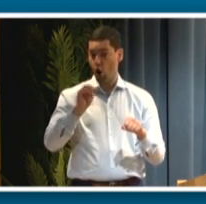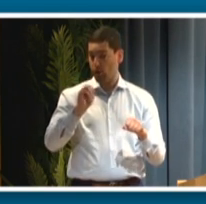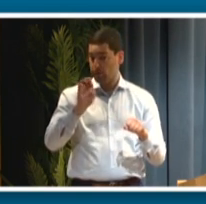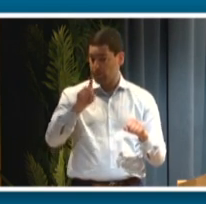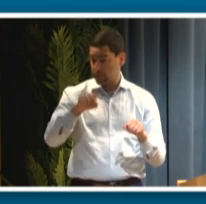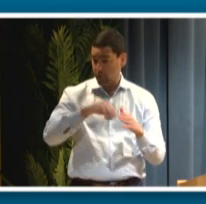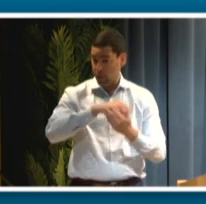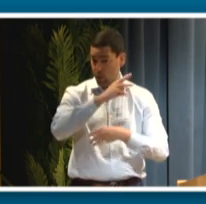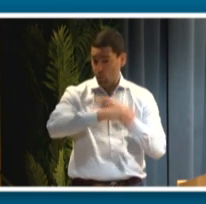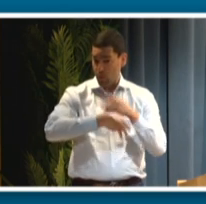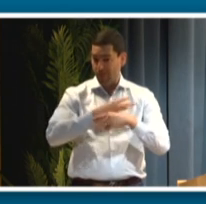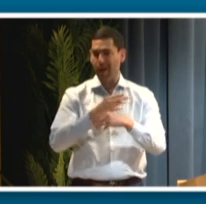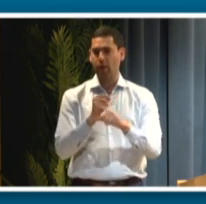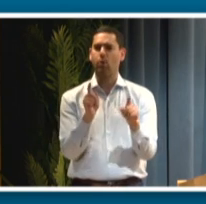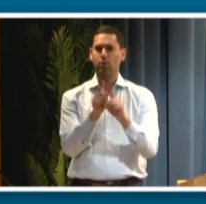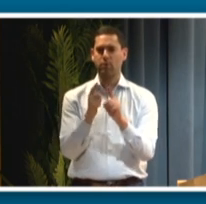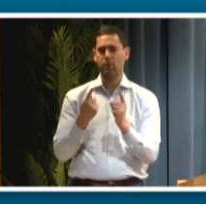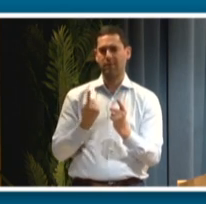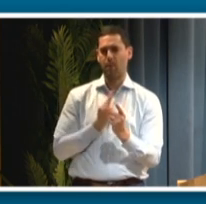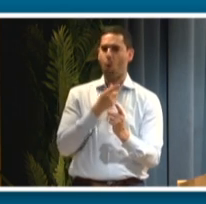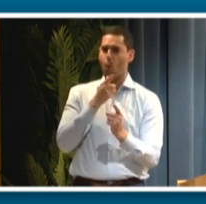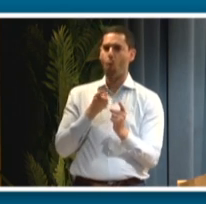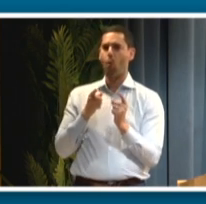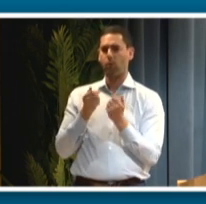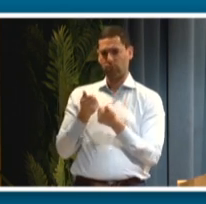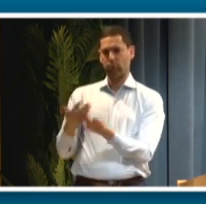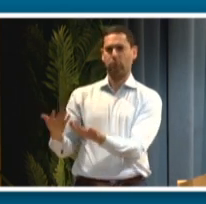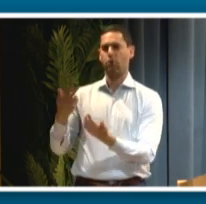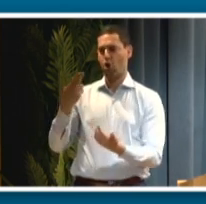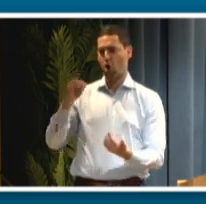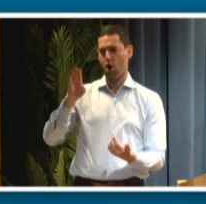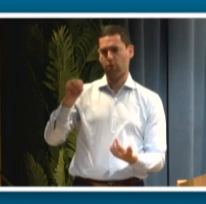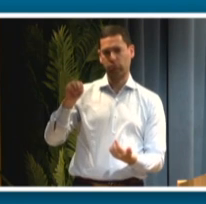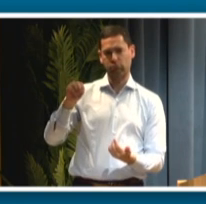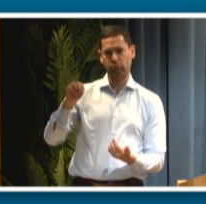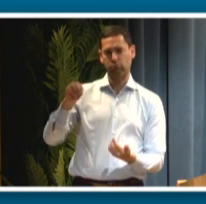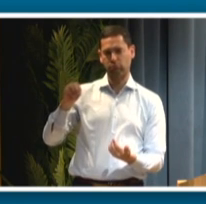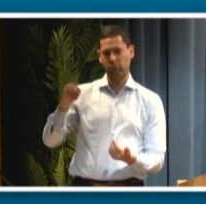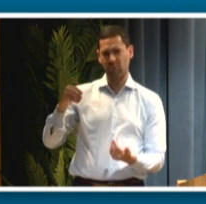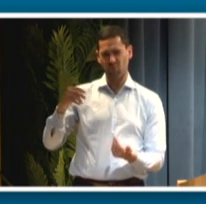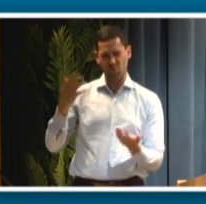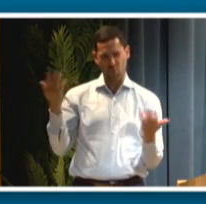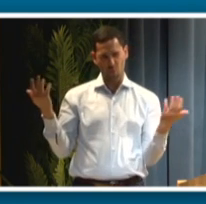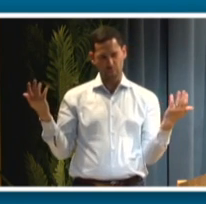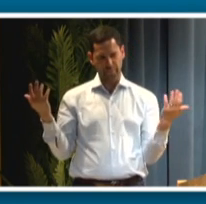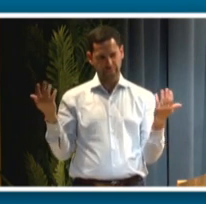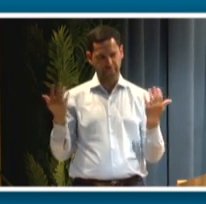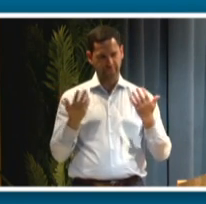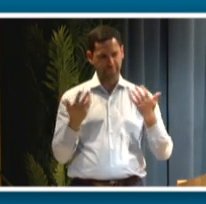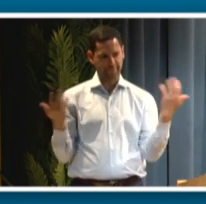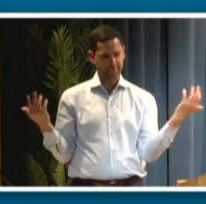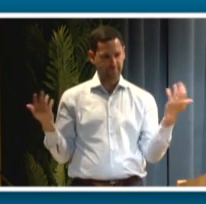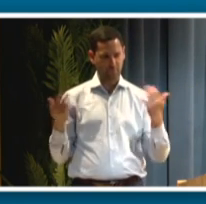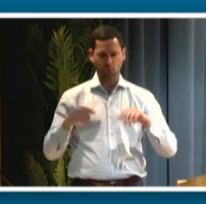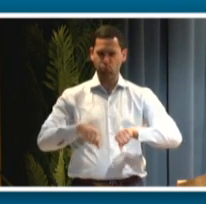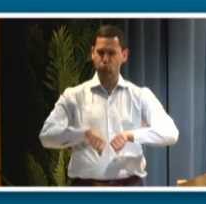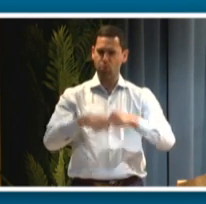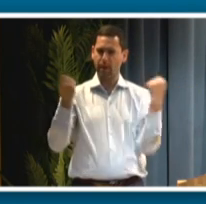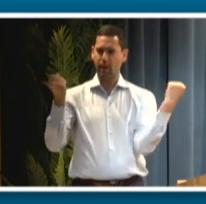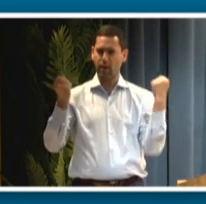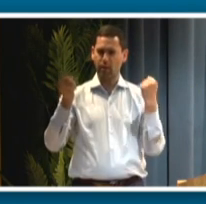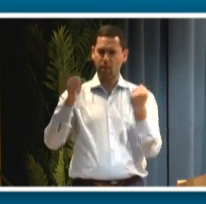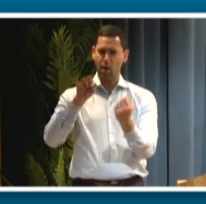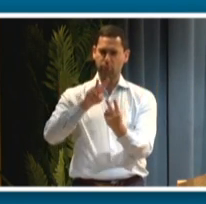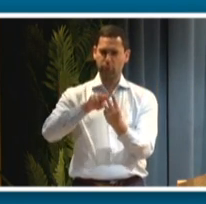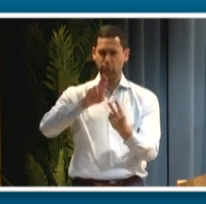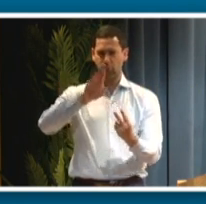that binary of self and other and harmful and harmed and all the other, the multiplicity of themes that